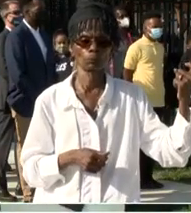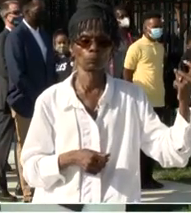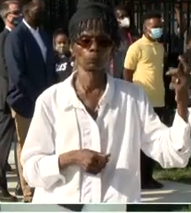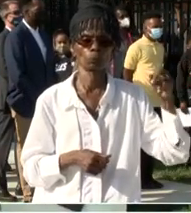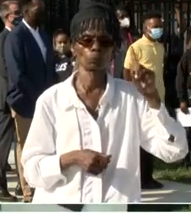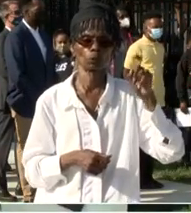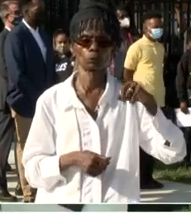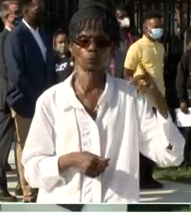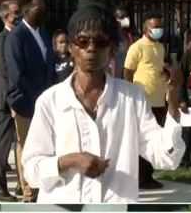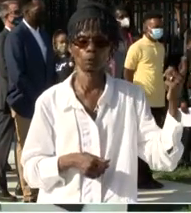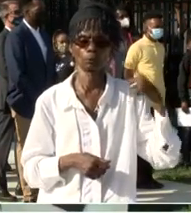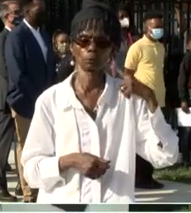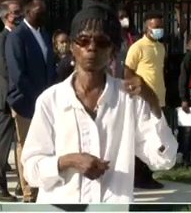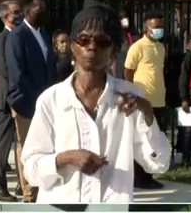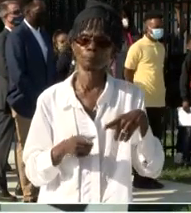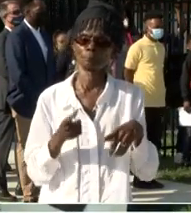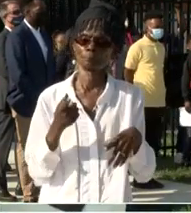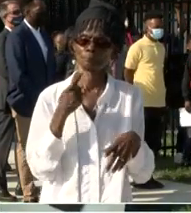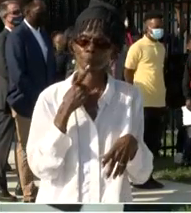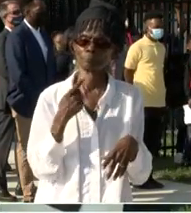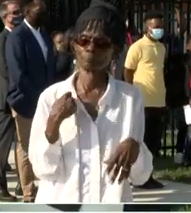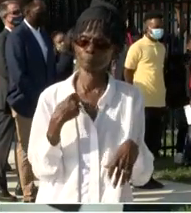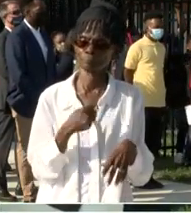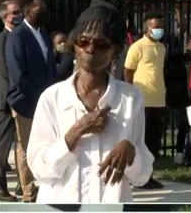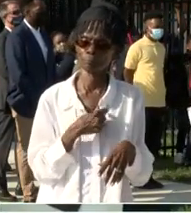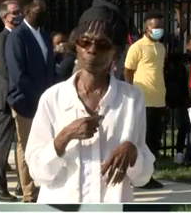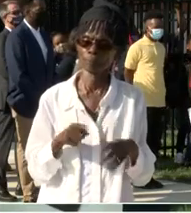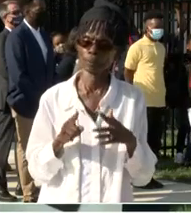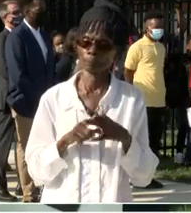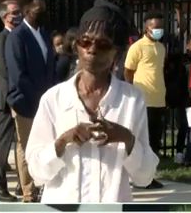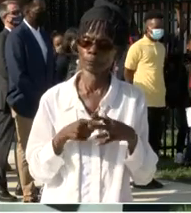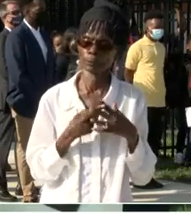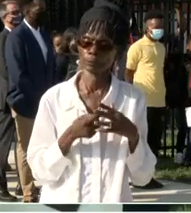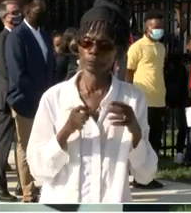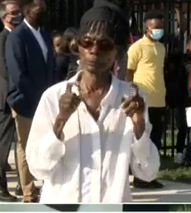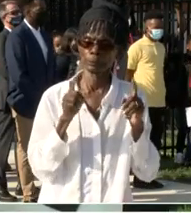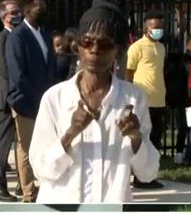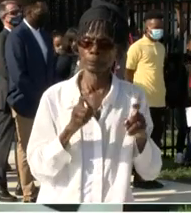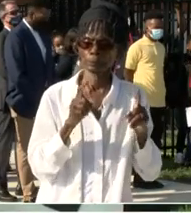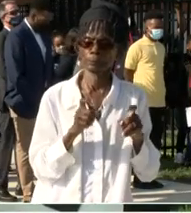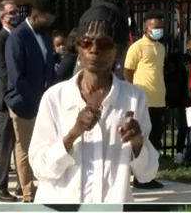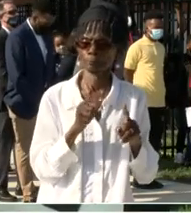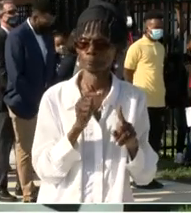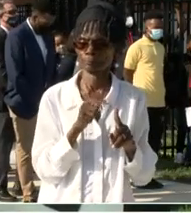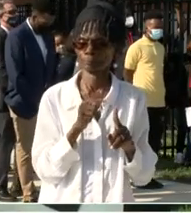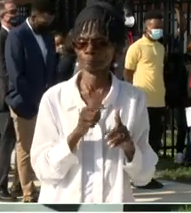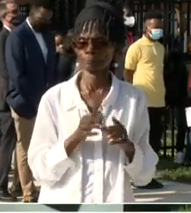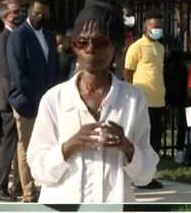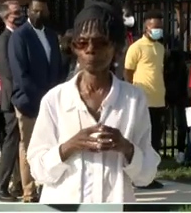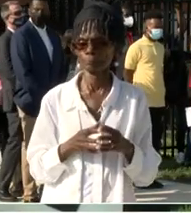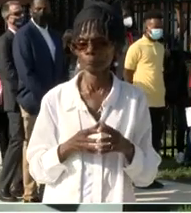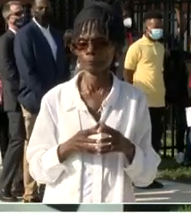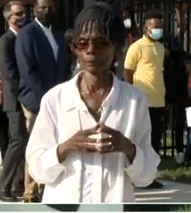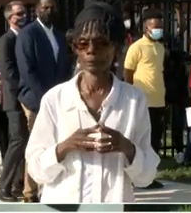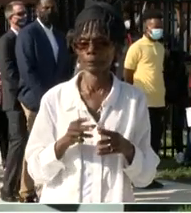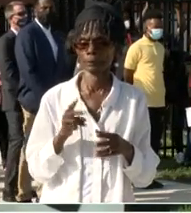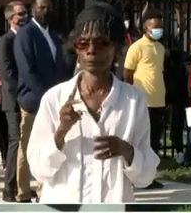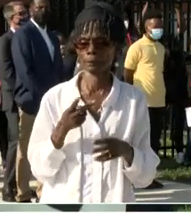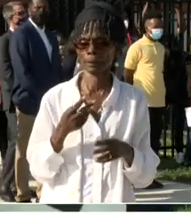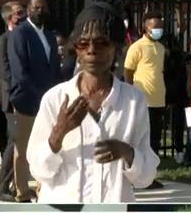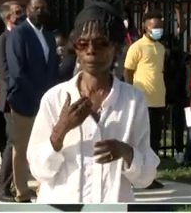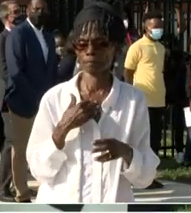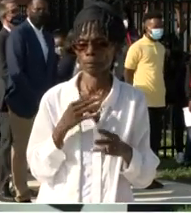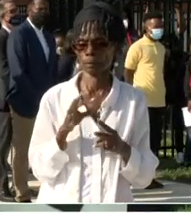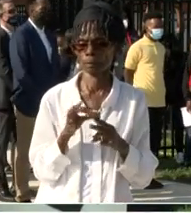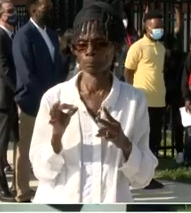Can you tell us, originally asymptomatic testing was opt-in, and then we switched to opt-out. What was the impetus for that change?